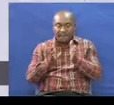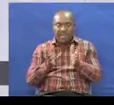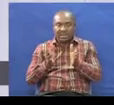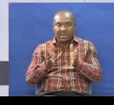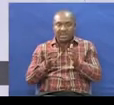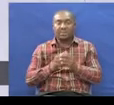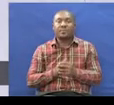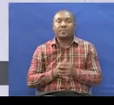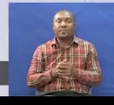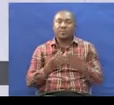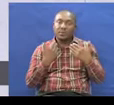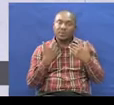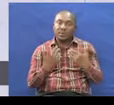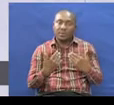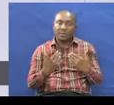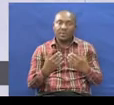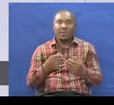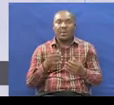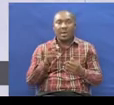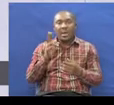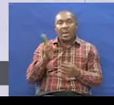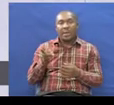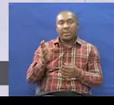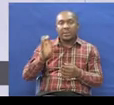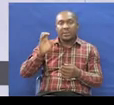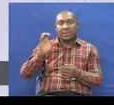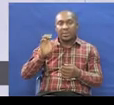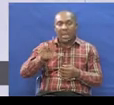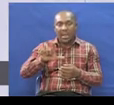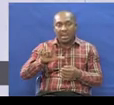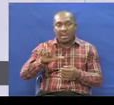So, it is dilute hydrochloric acid,